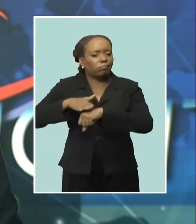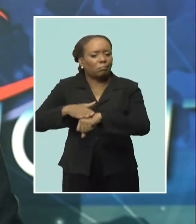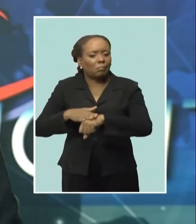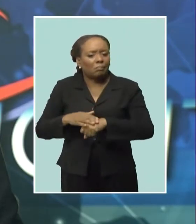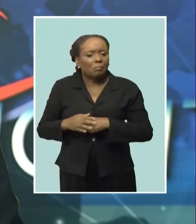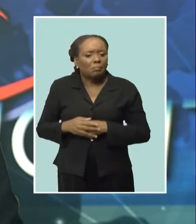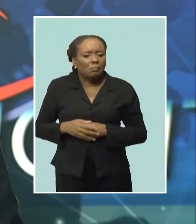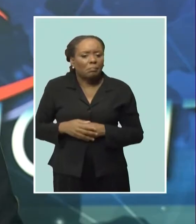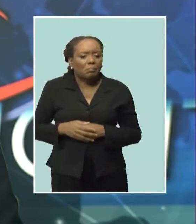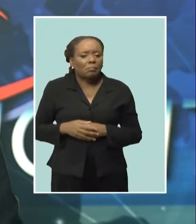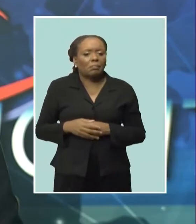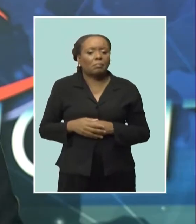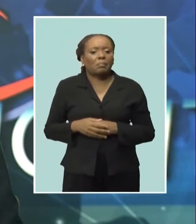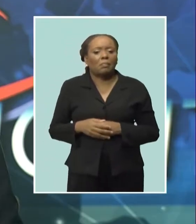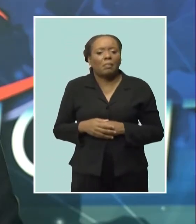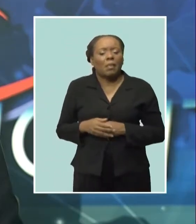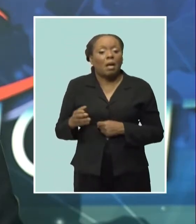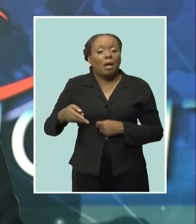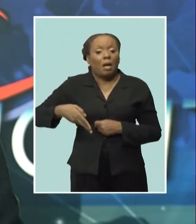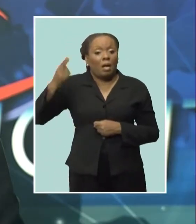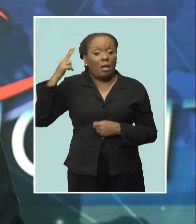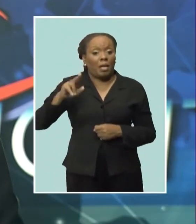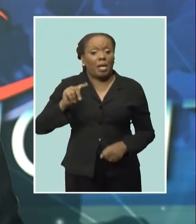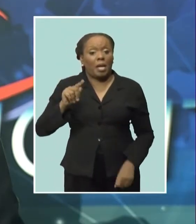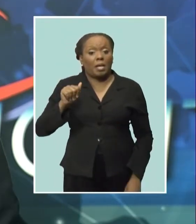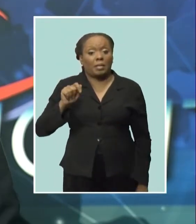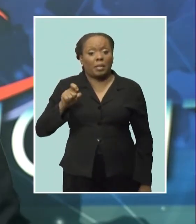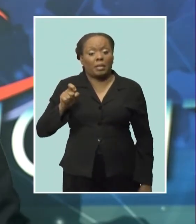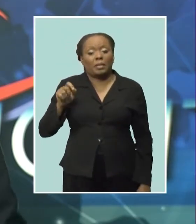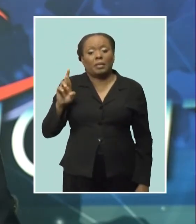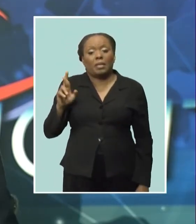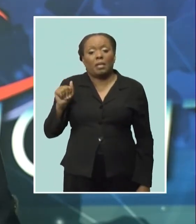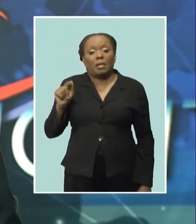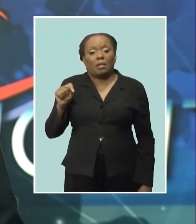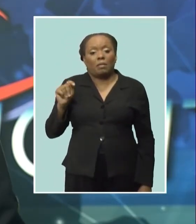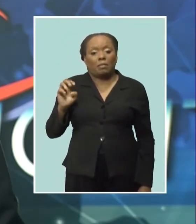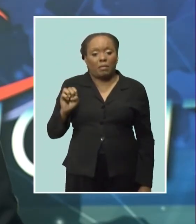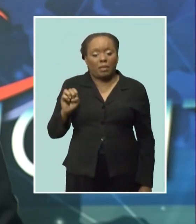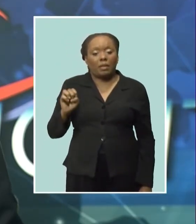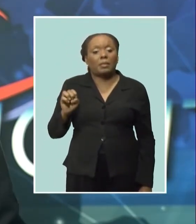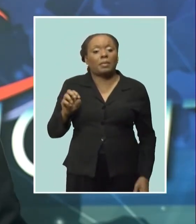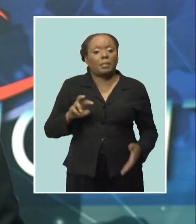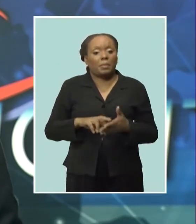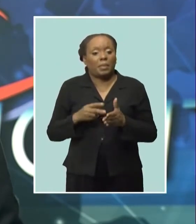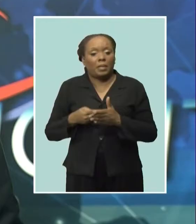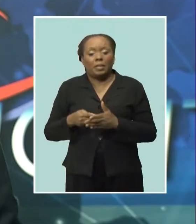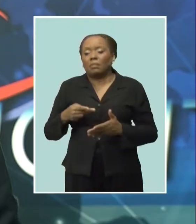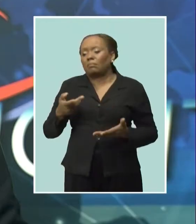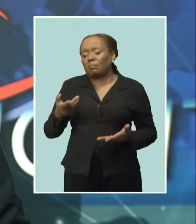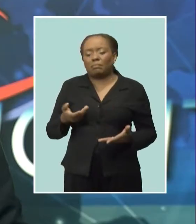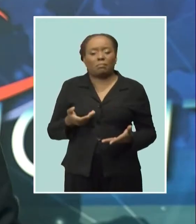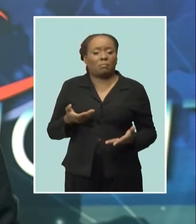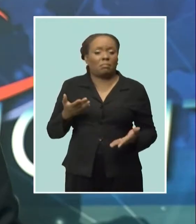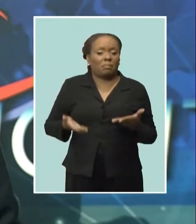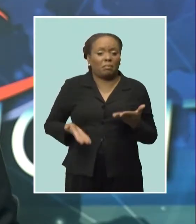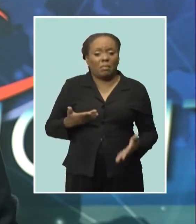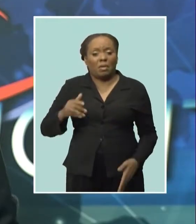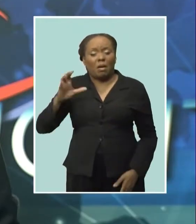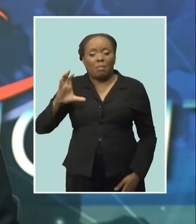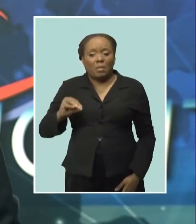rate will automatically mean a boost in revenue, as companies will decide whether to continue operations in